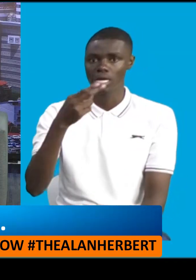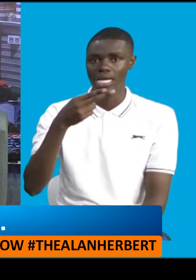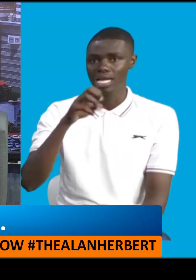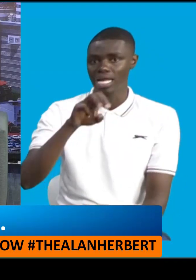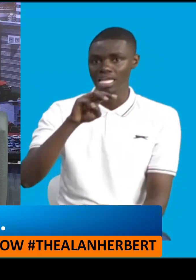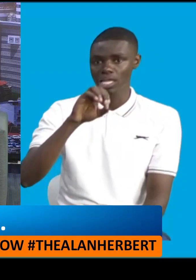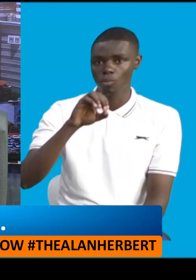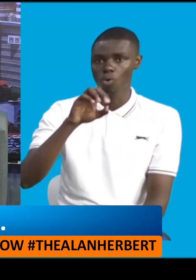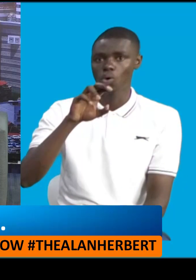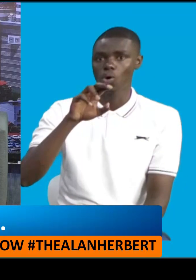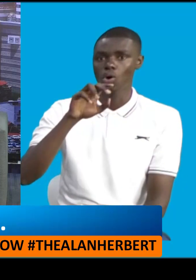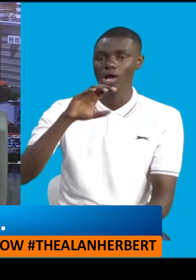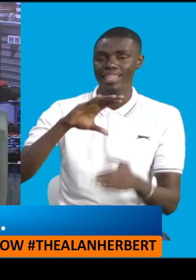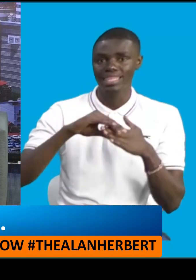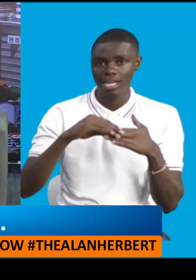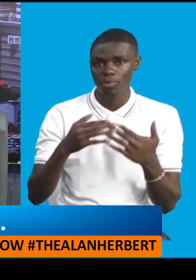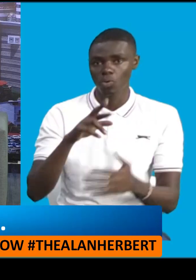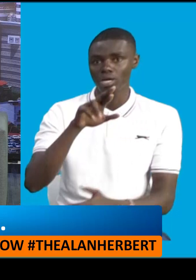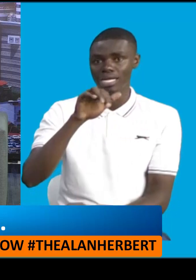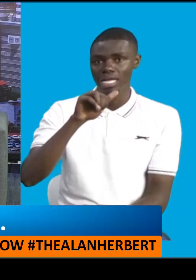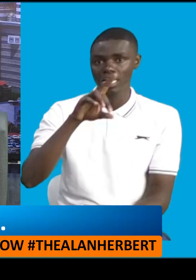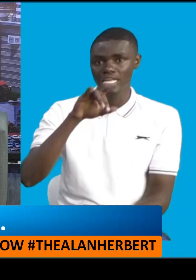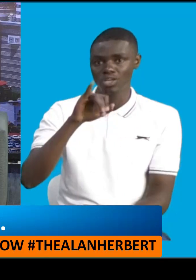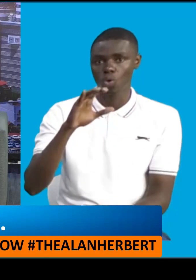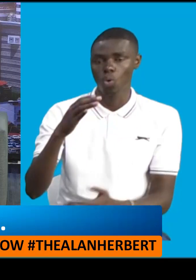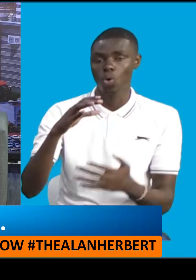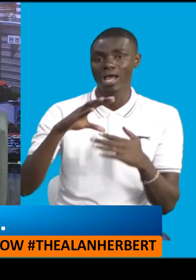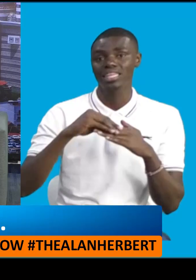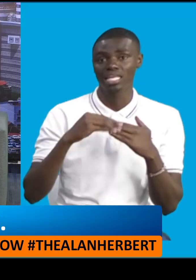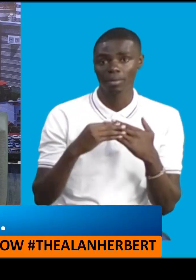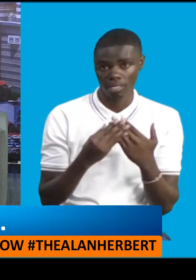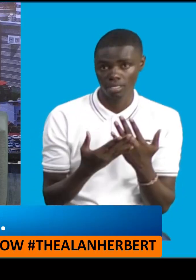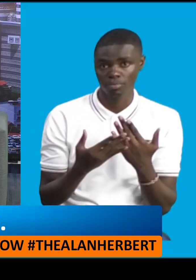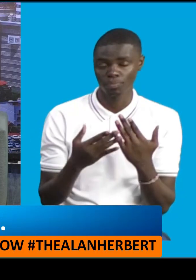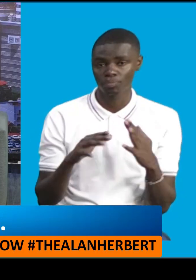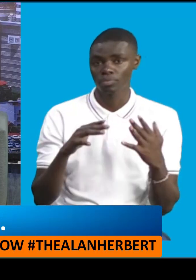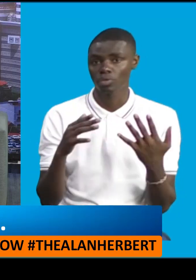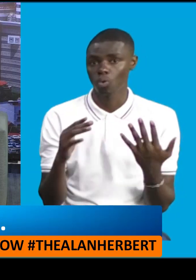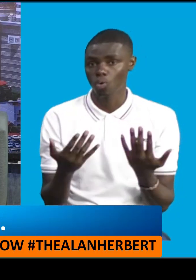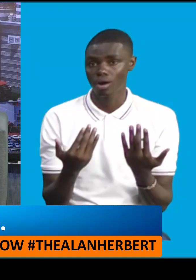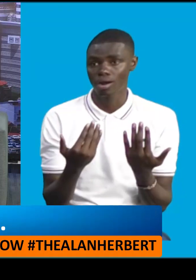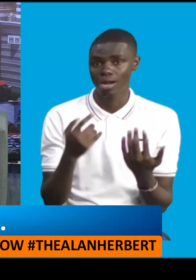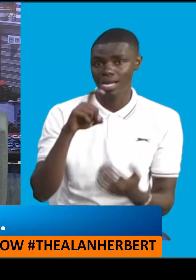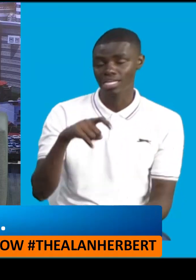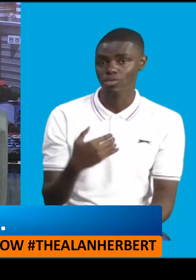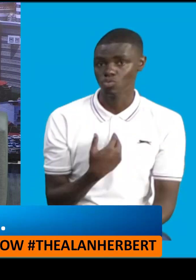chemo. I'm going to need you have radiotherapy. I'm going to need you